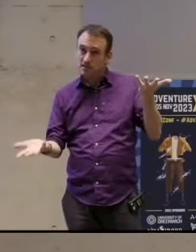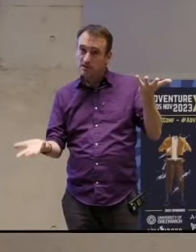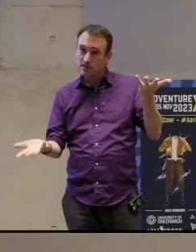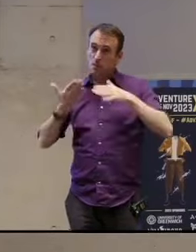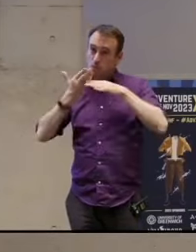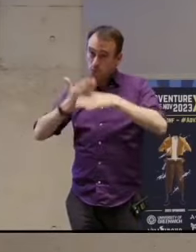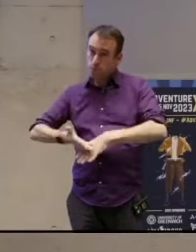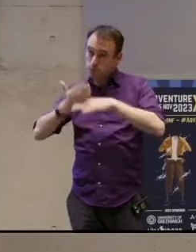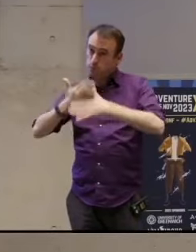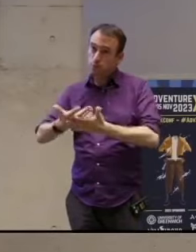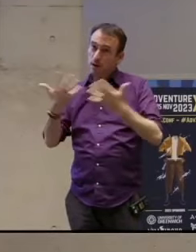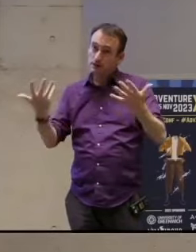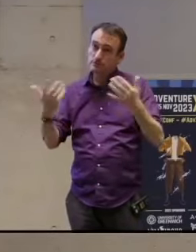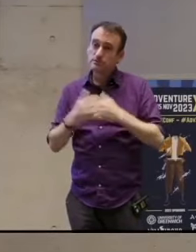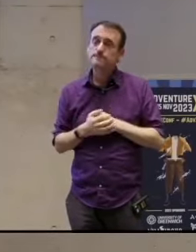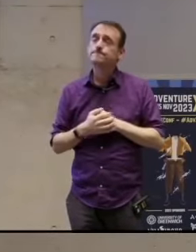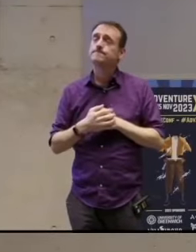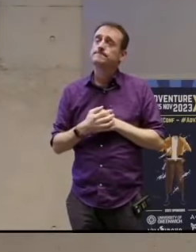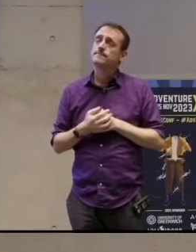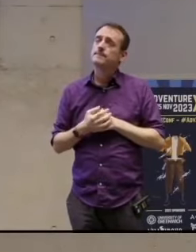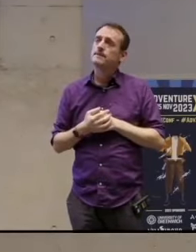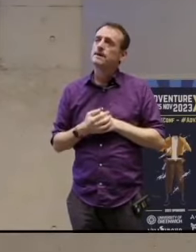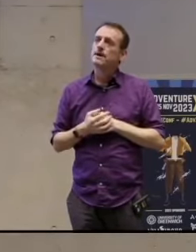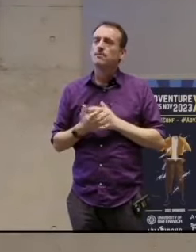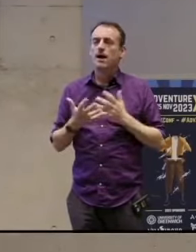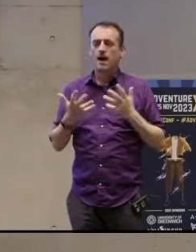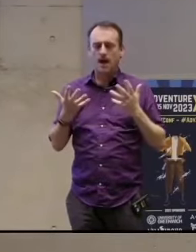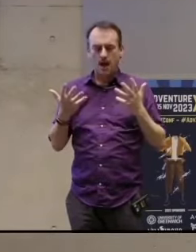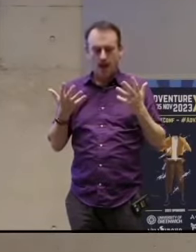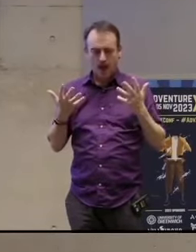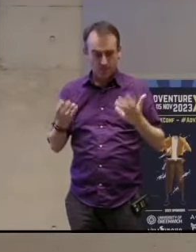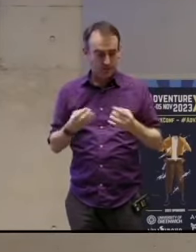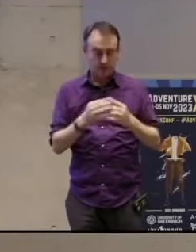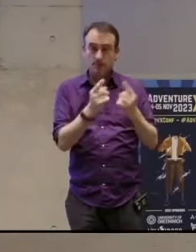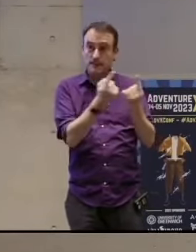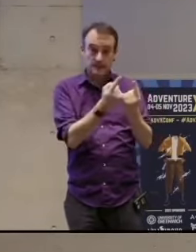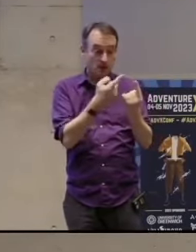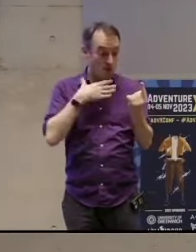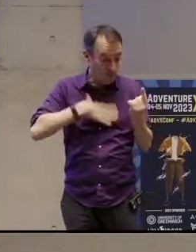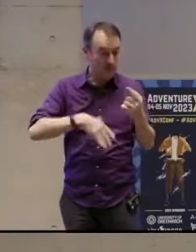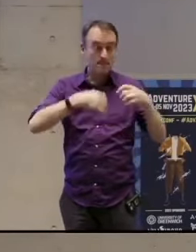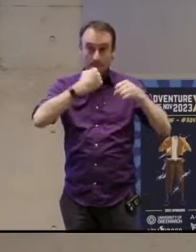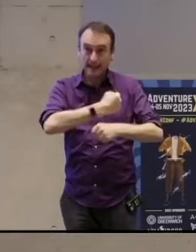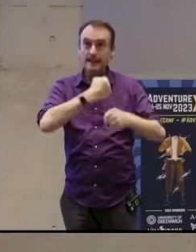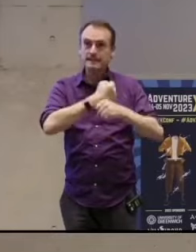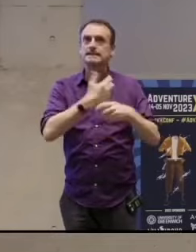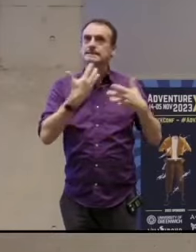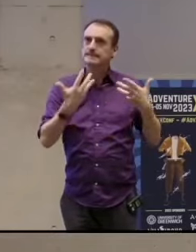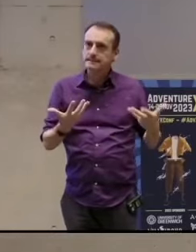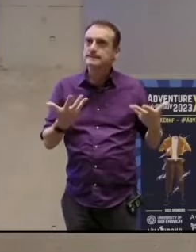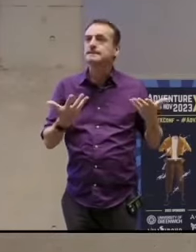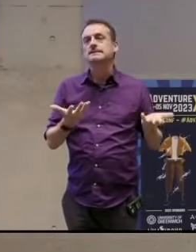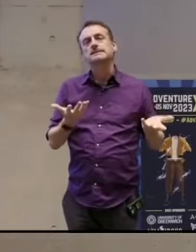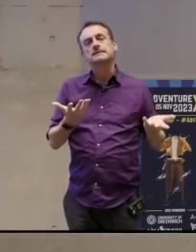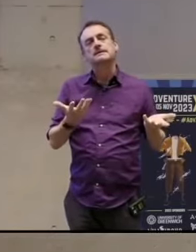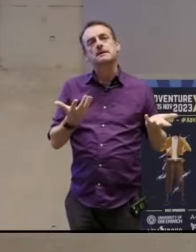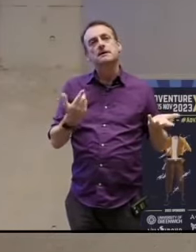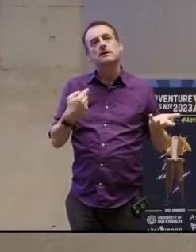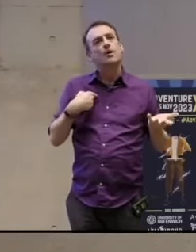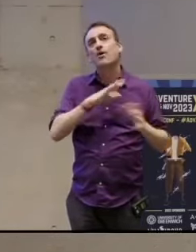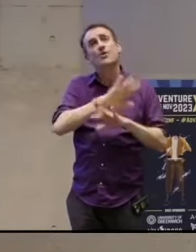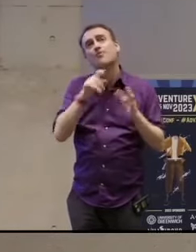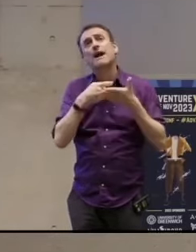much. But yeah, I just have this thing that has to be made. so yeah, I just do, yeah, I wouldn't